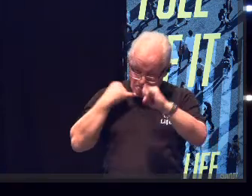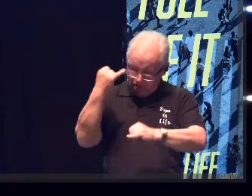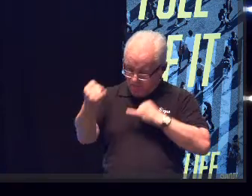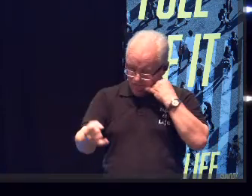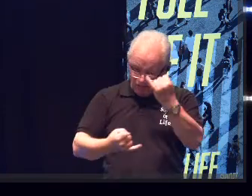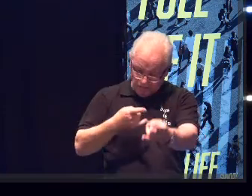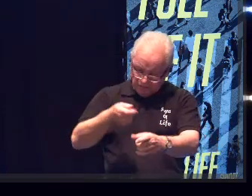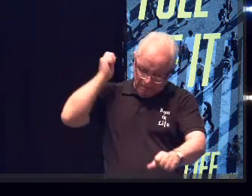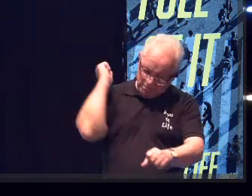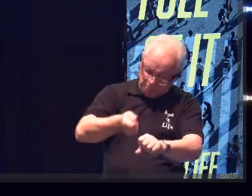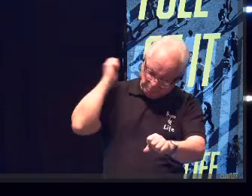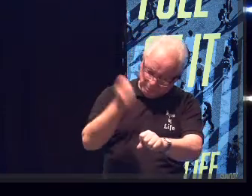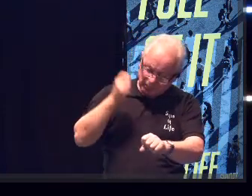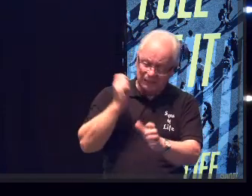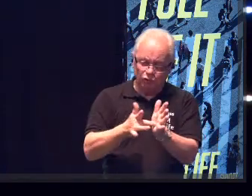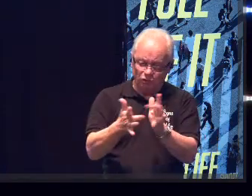He was beaten.